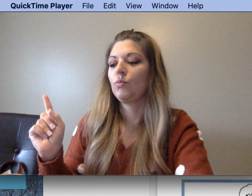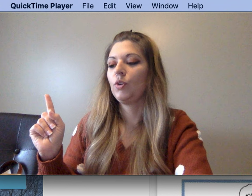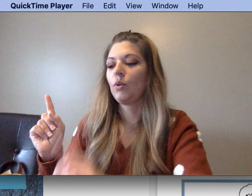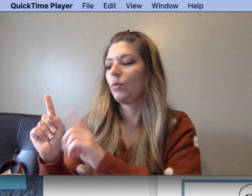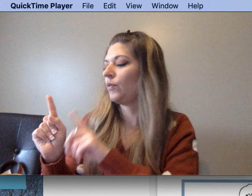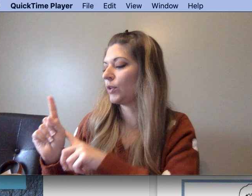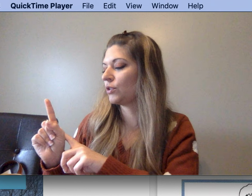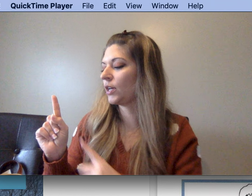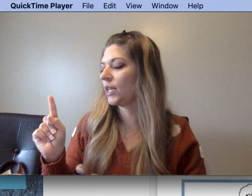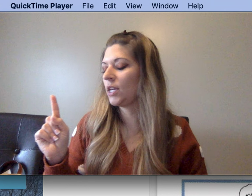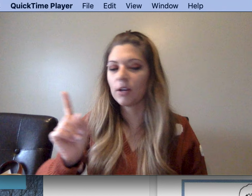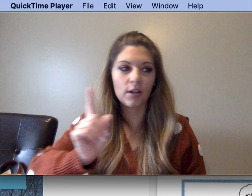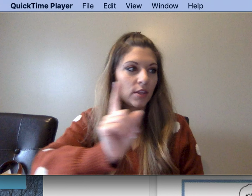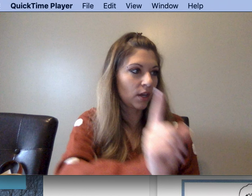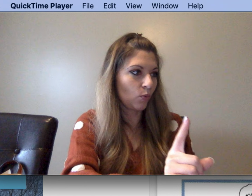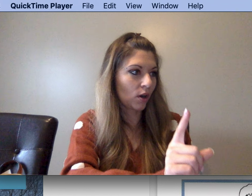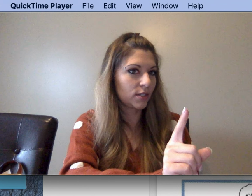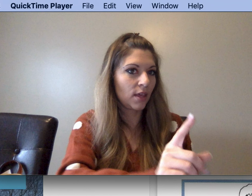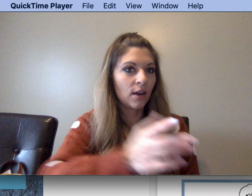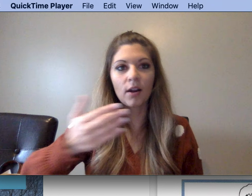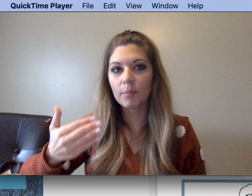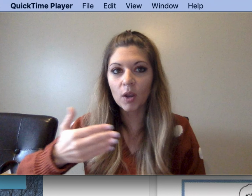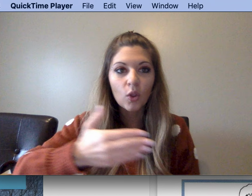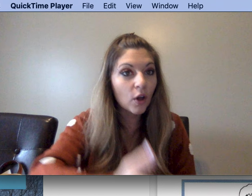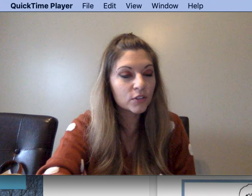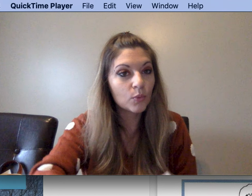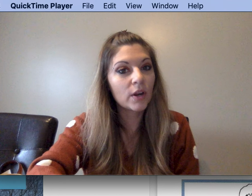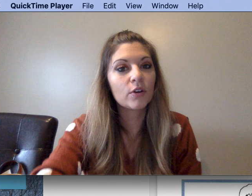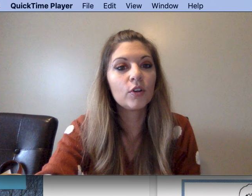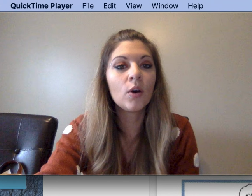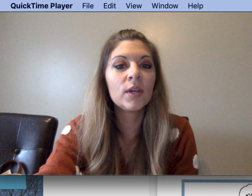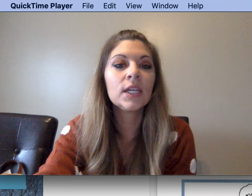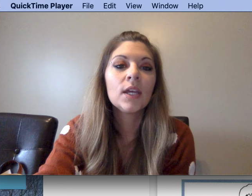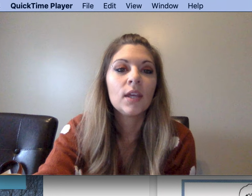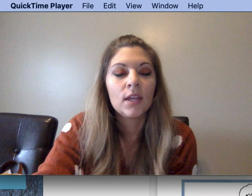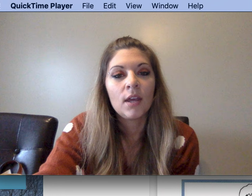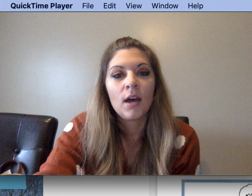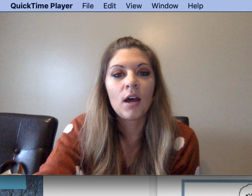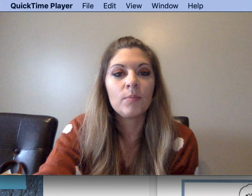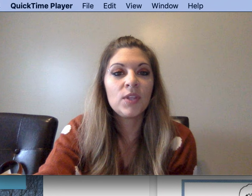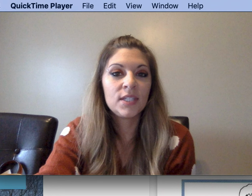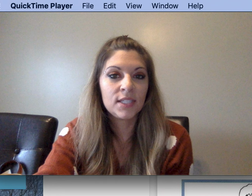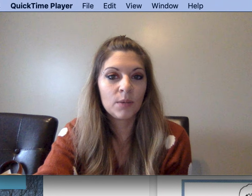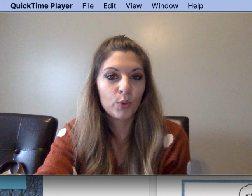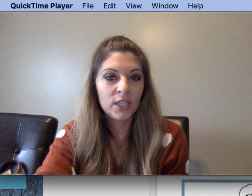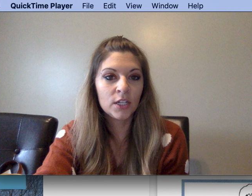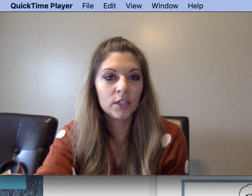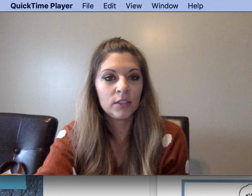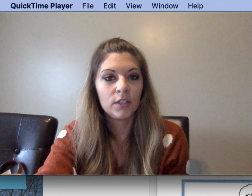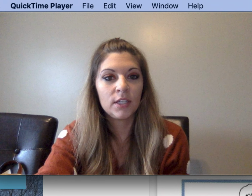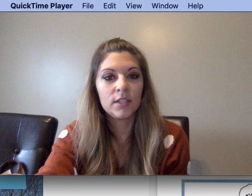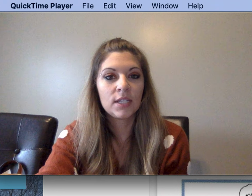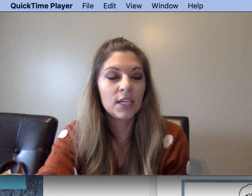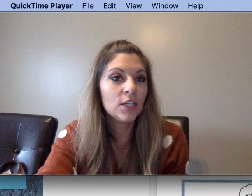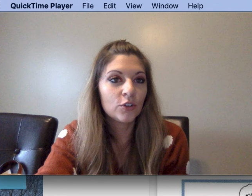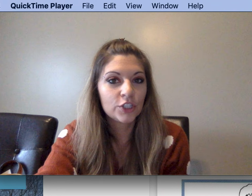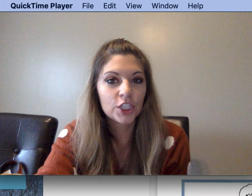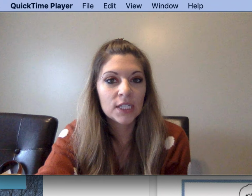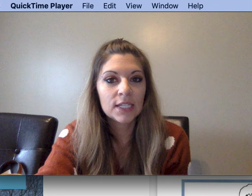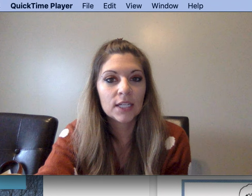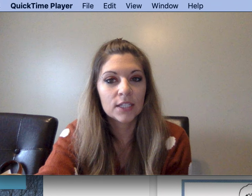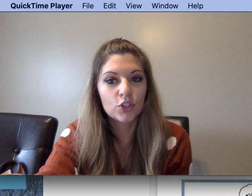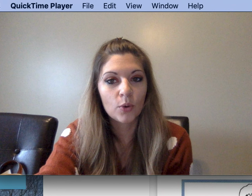So, if we're starting here and then I walk to there, I'm going to look to where they're going. This example here is he